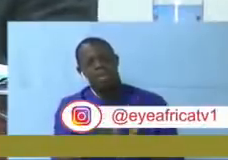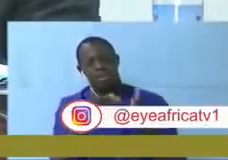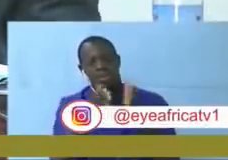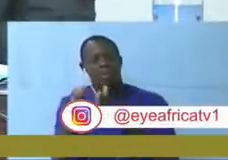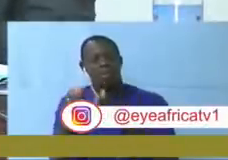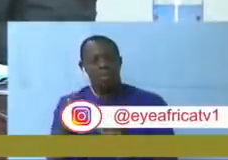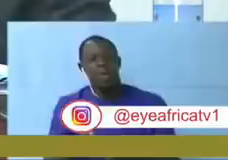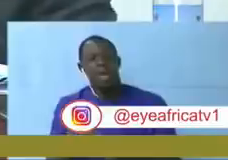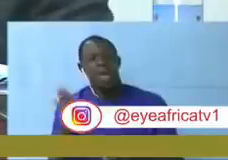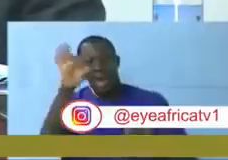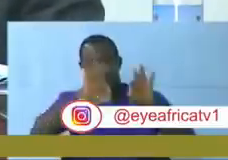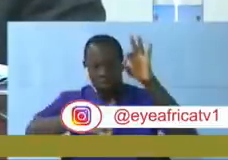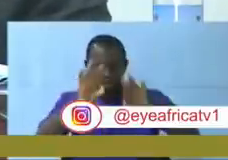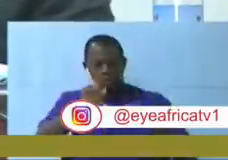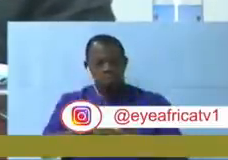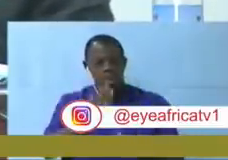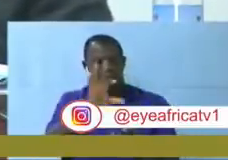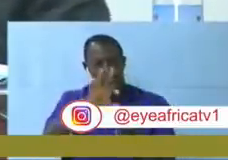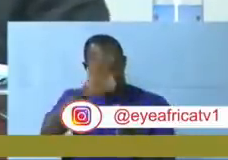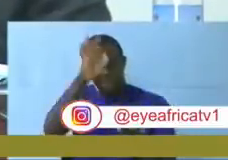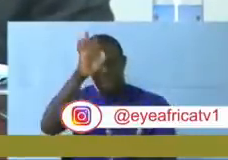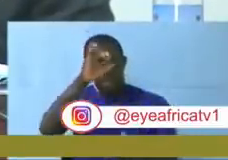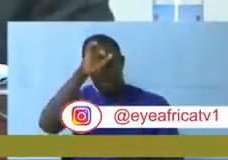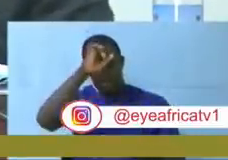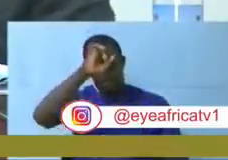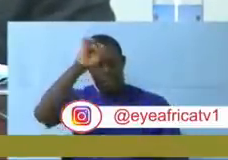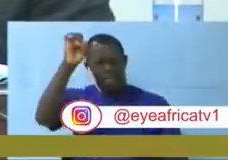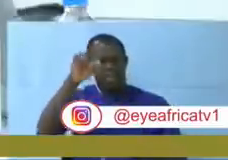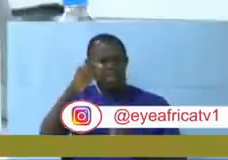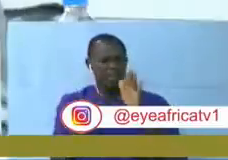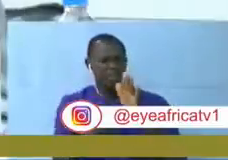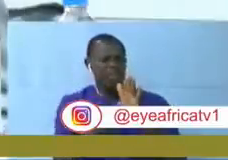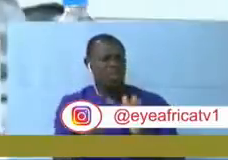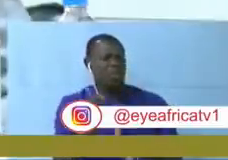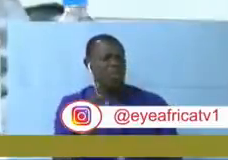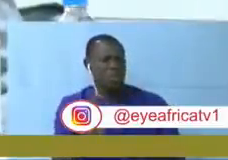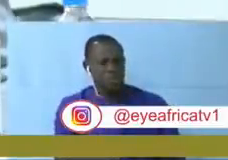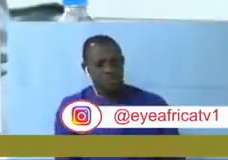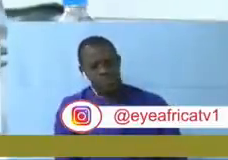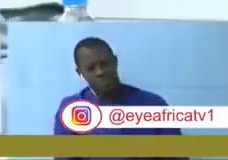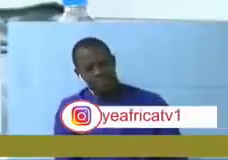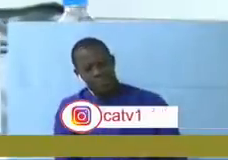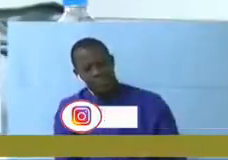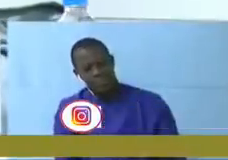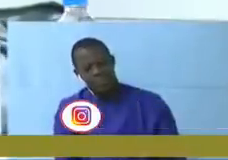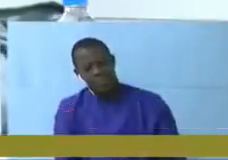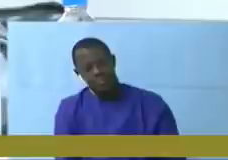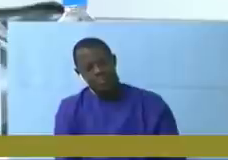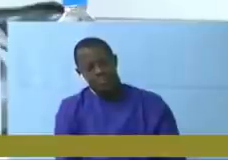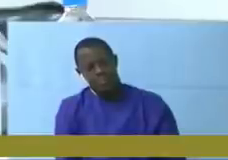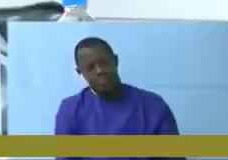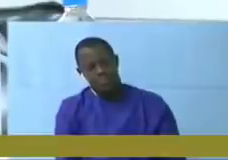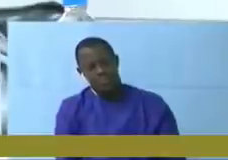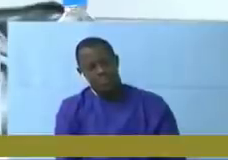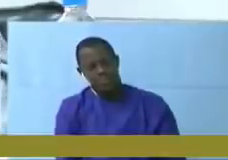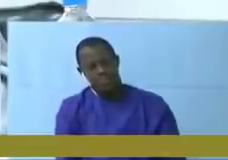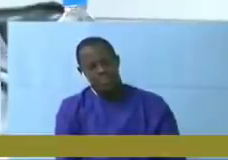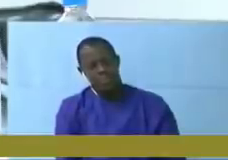election bo xamne dañuy tan president. In a sense, it gives the people a